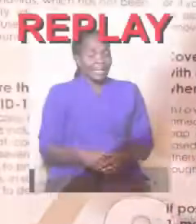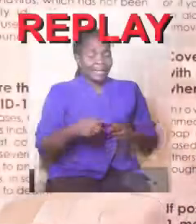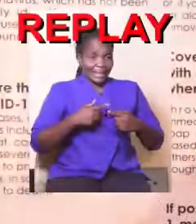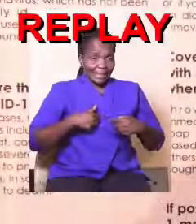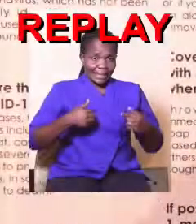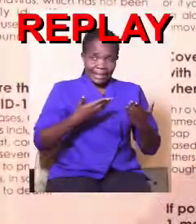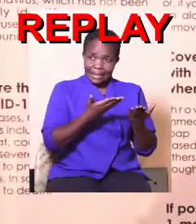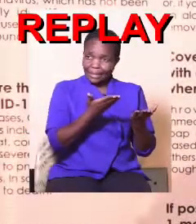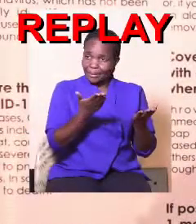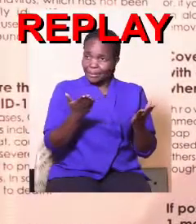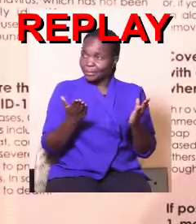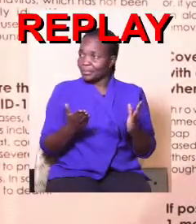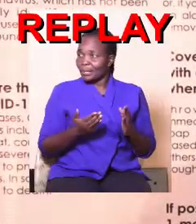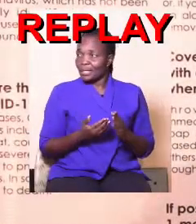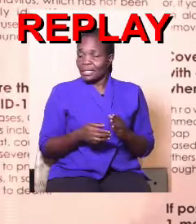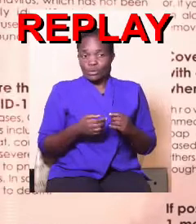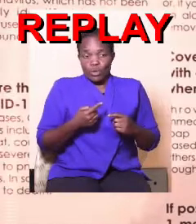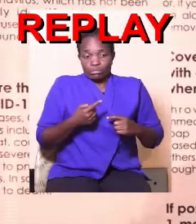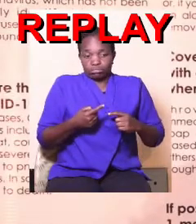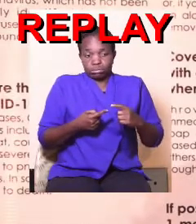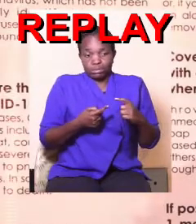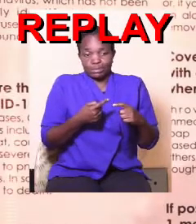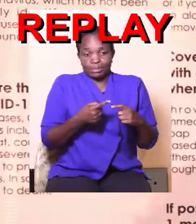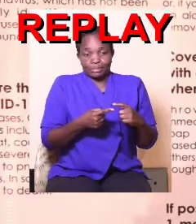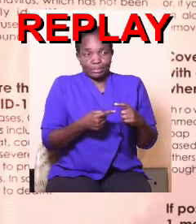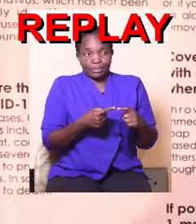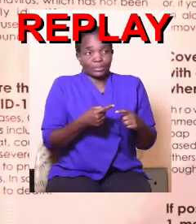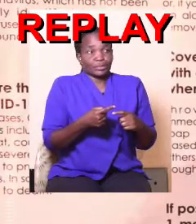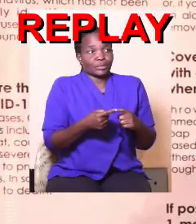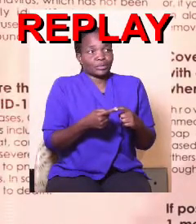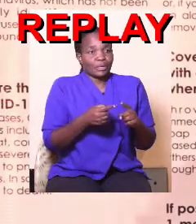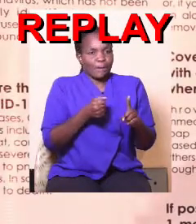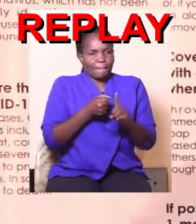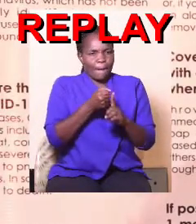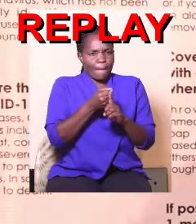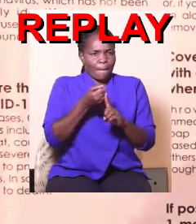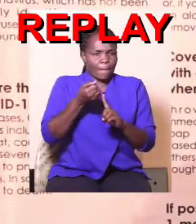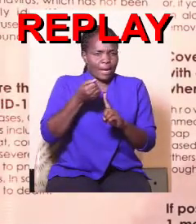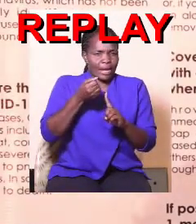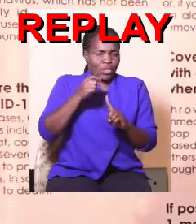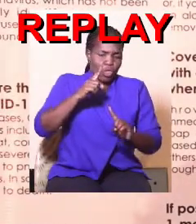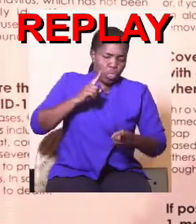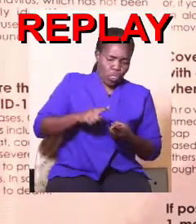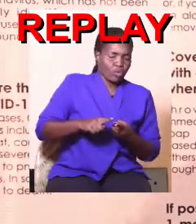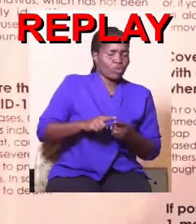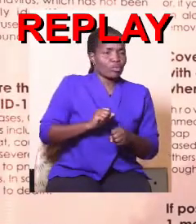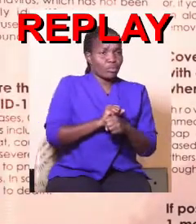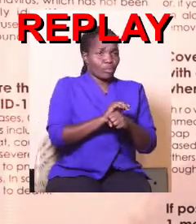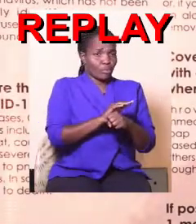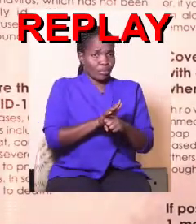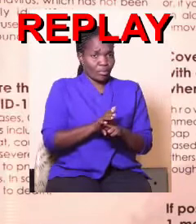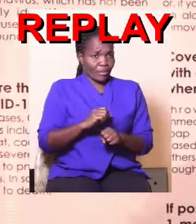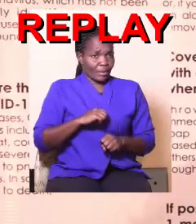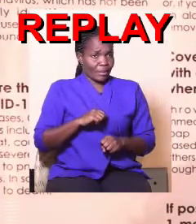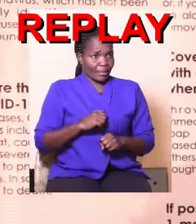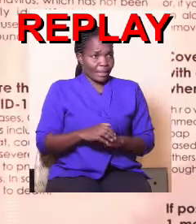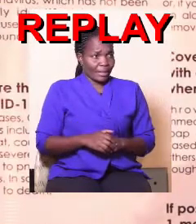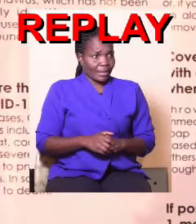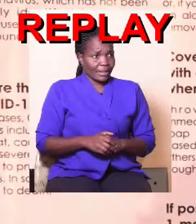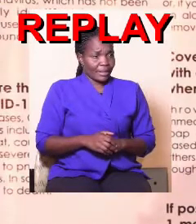we make progress in reducing the rate of transmission, and as we make